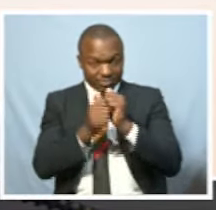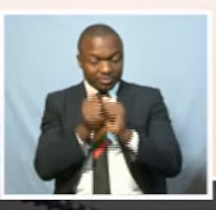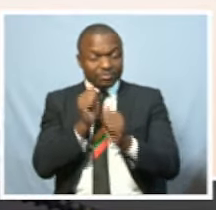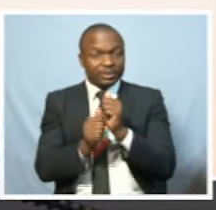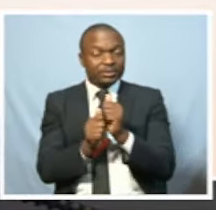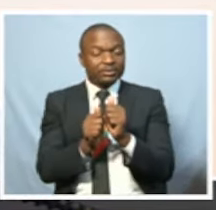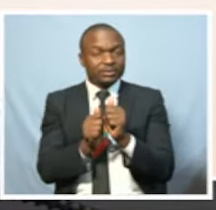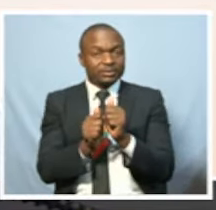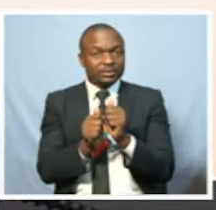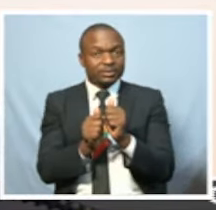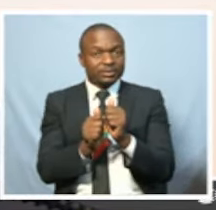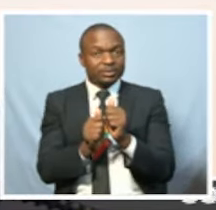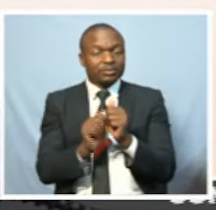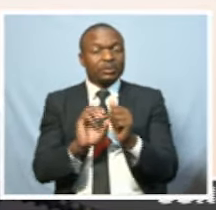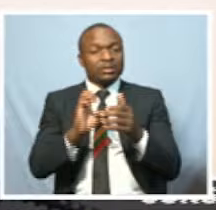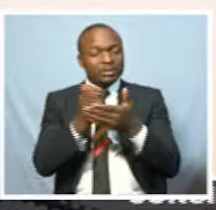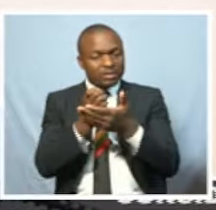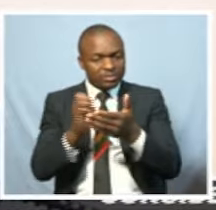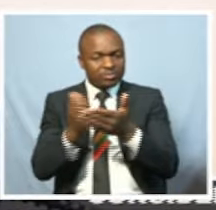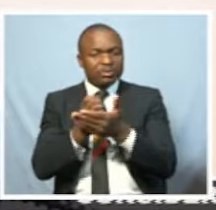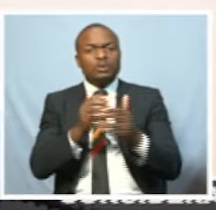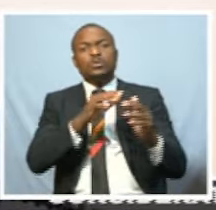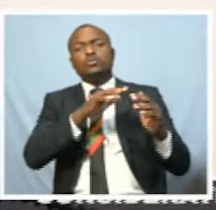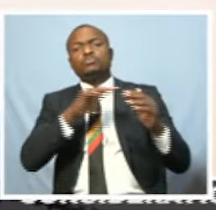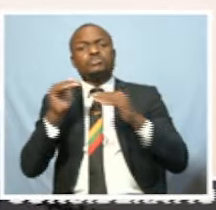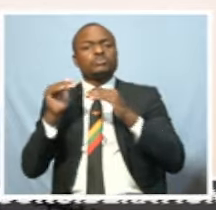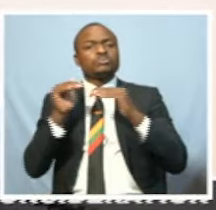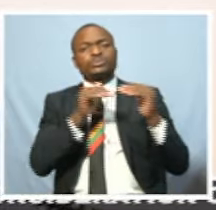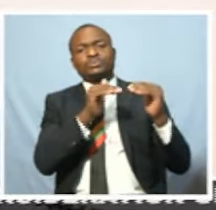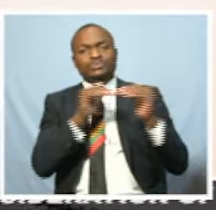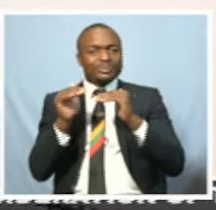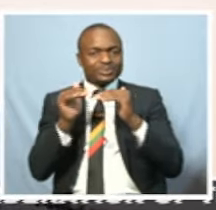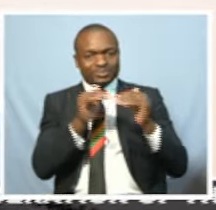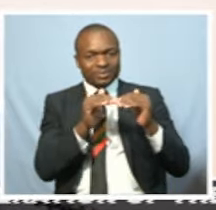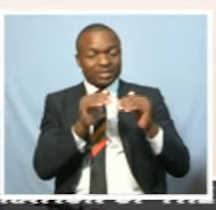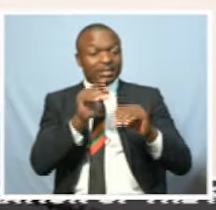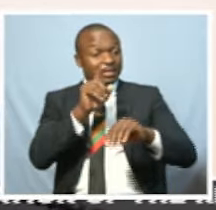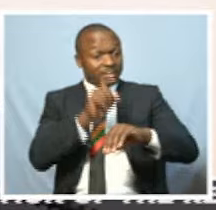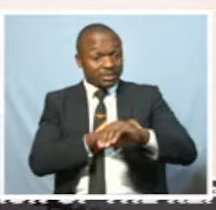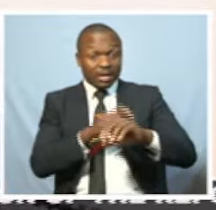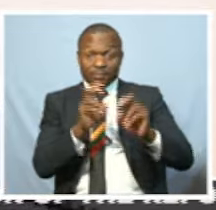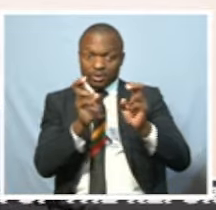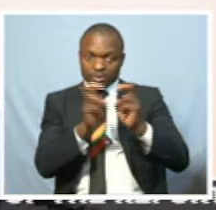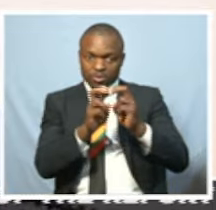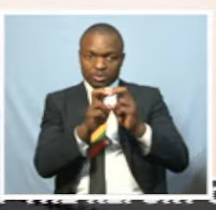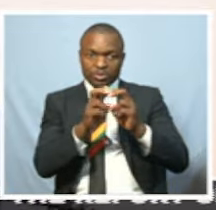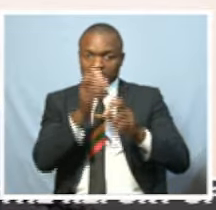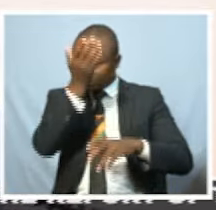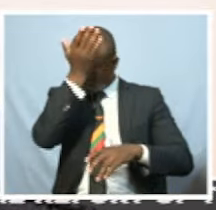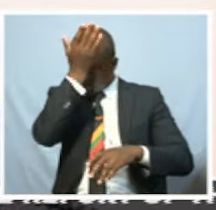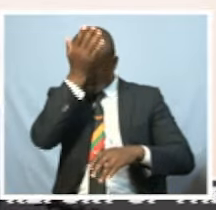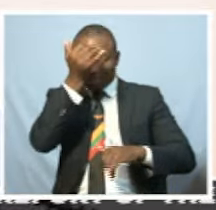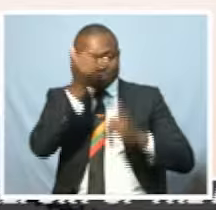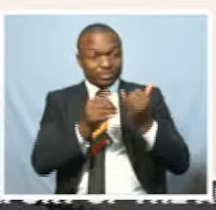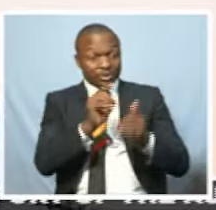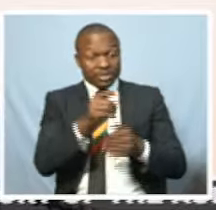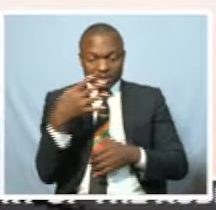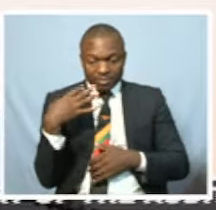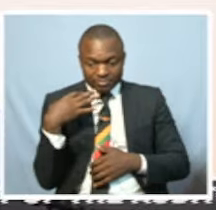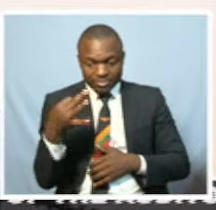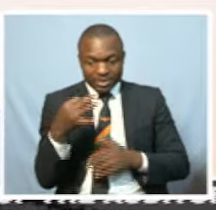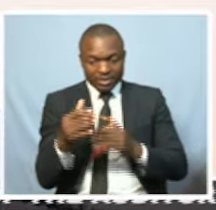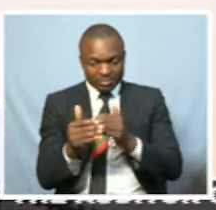protracted engagement and the argument with him, when the contract came to an end, he applied for